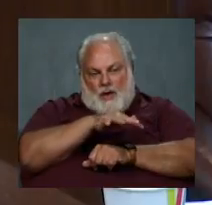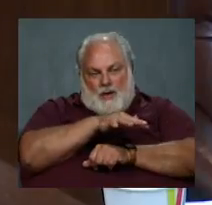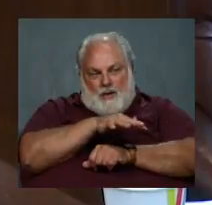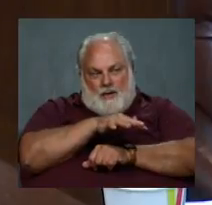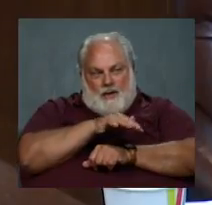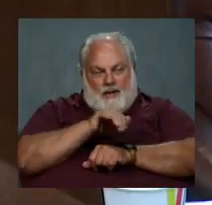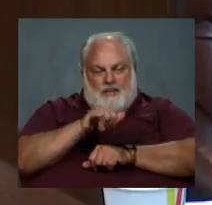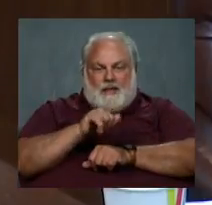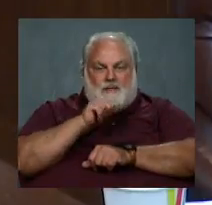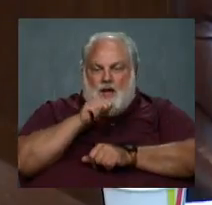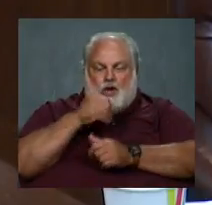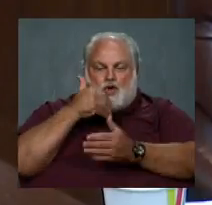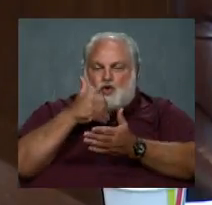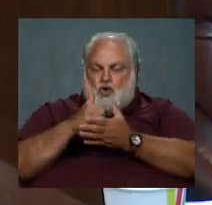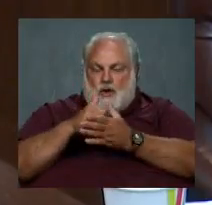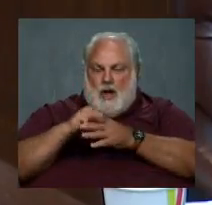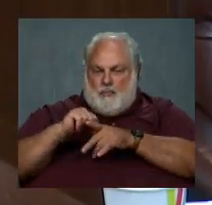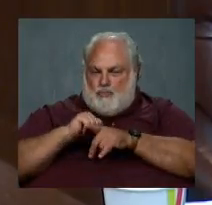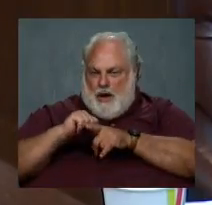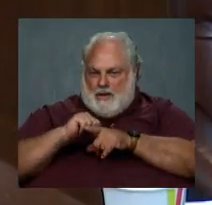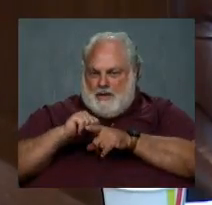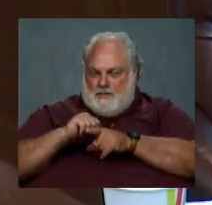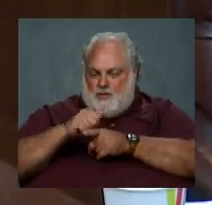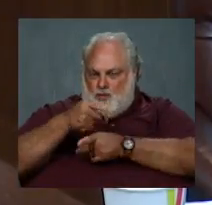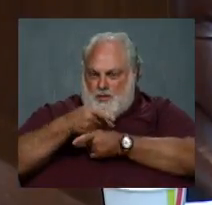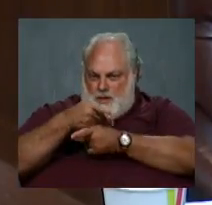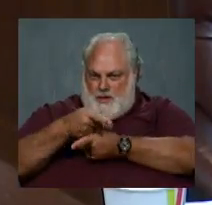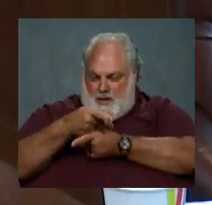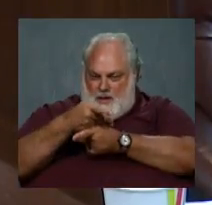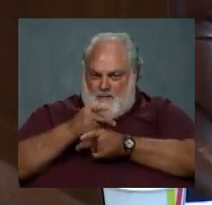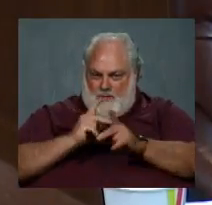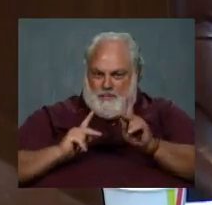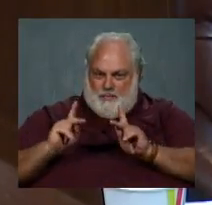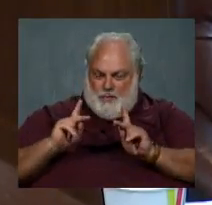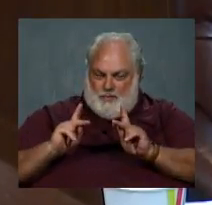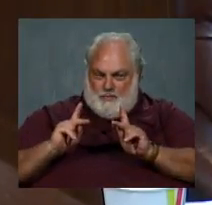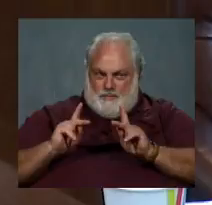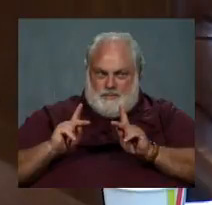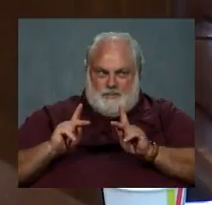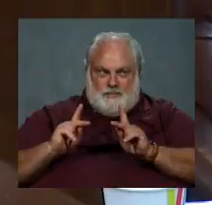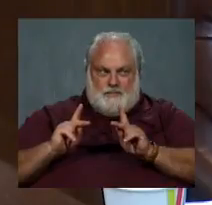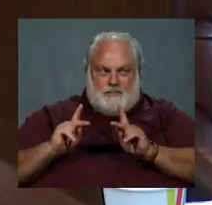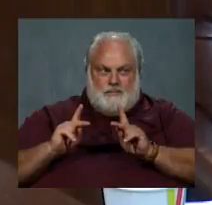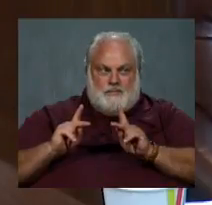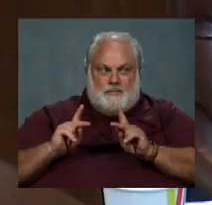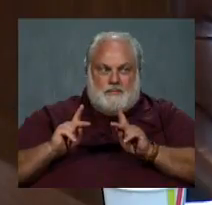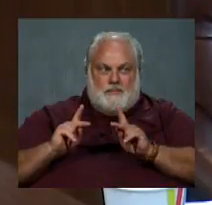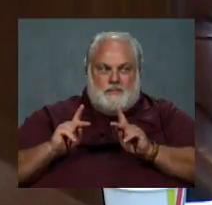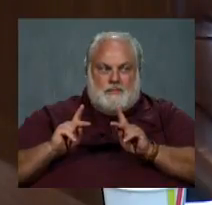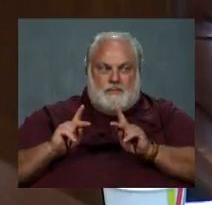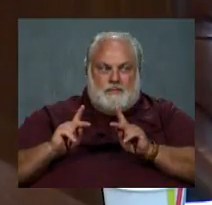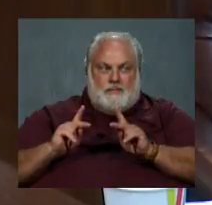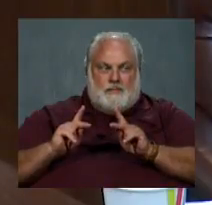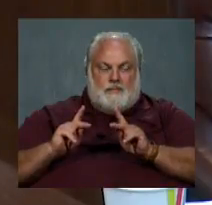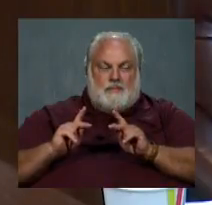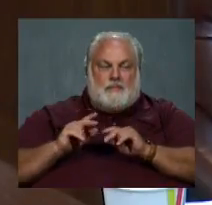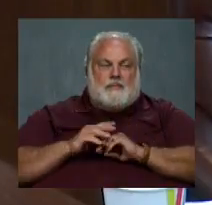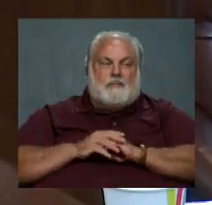It's not good medicine, and it's not good taking care of people. And